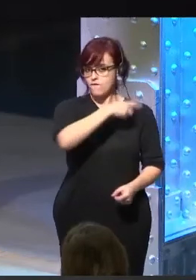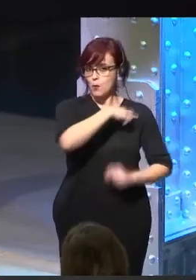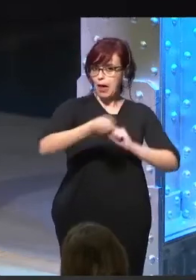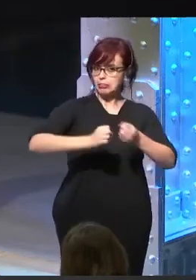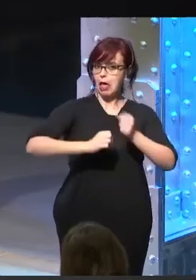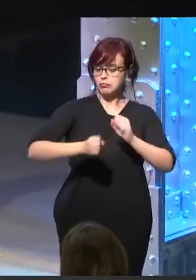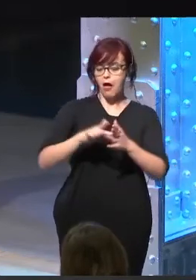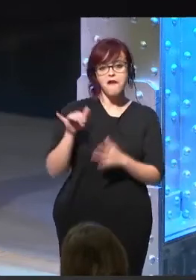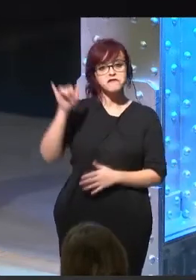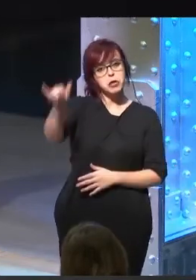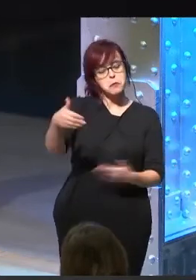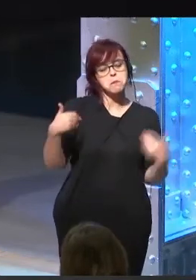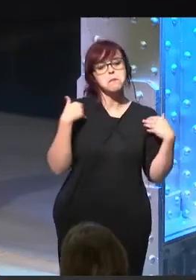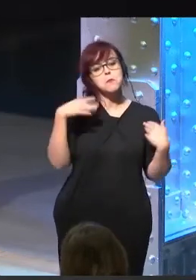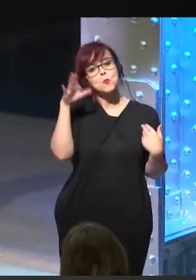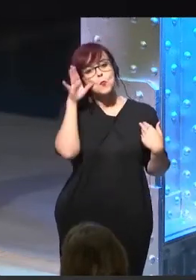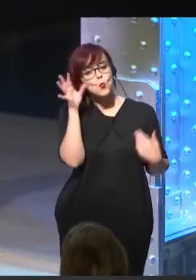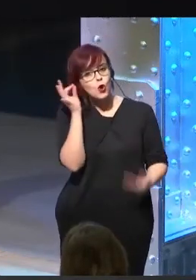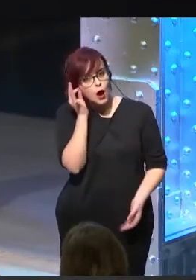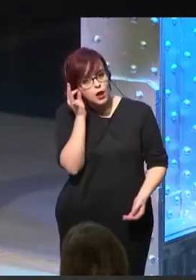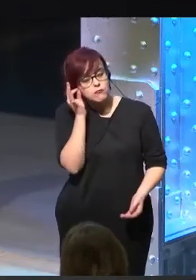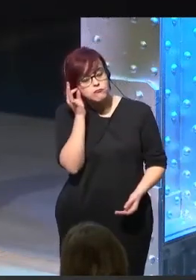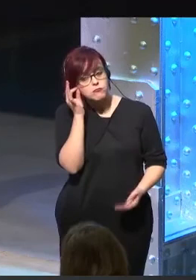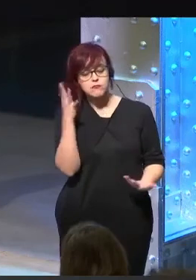do some kind of quick